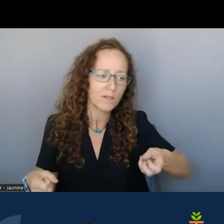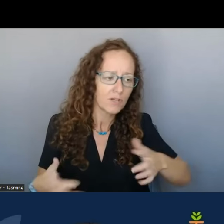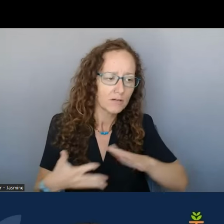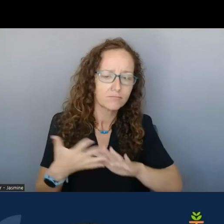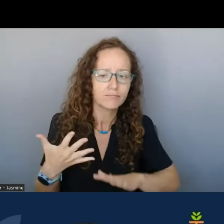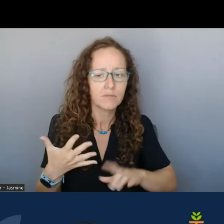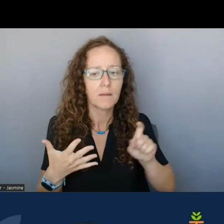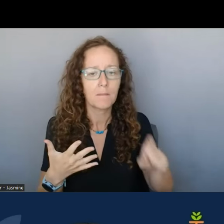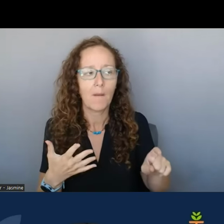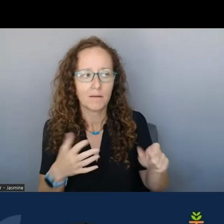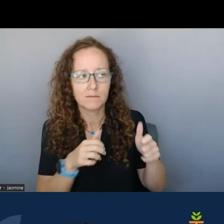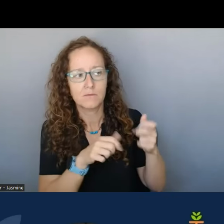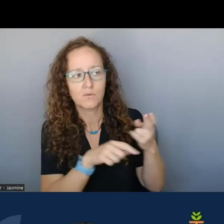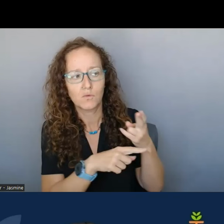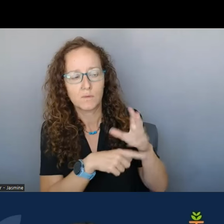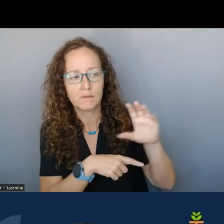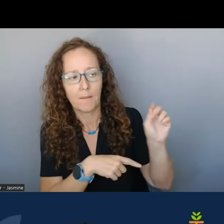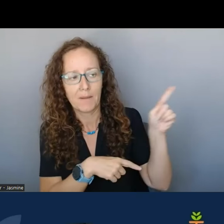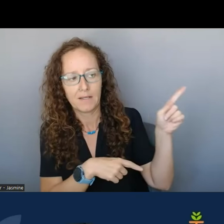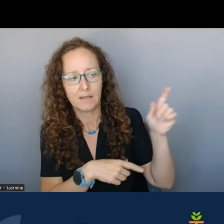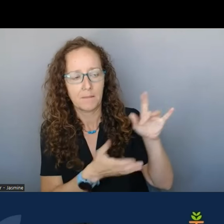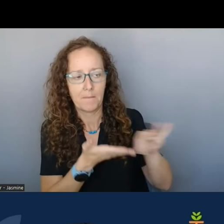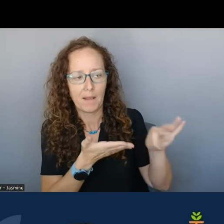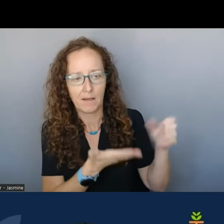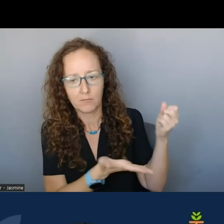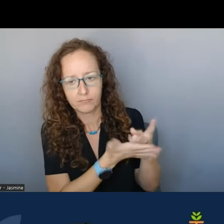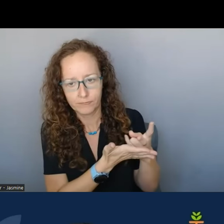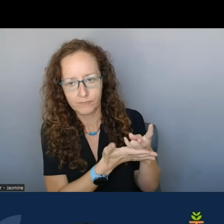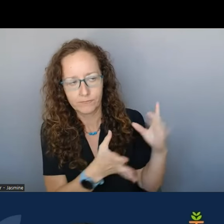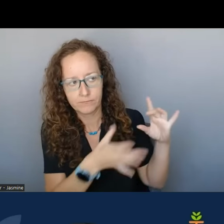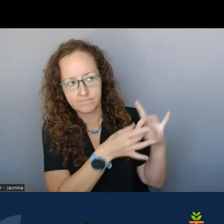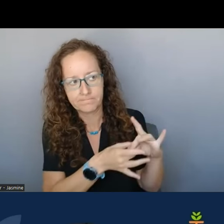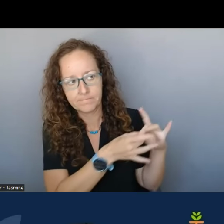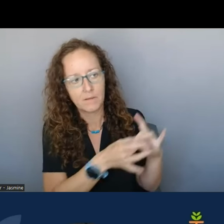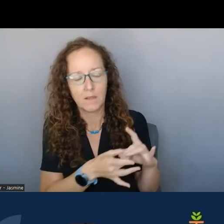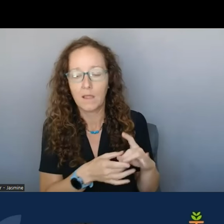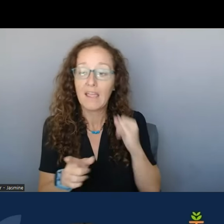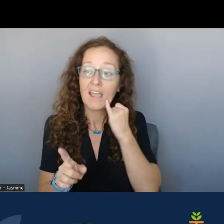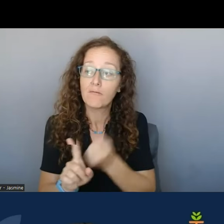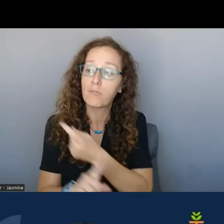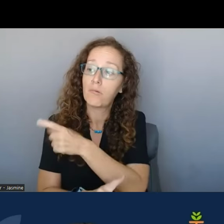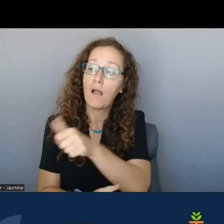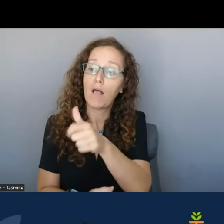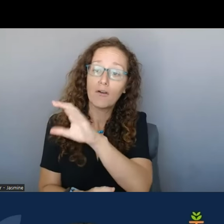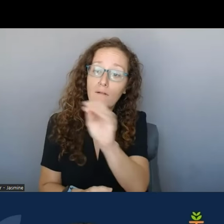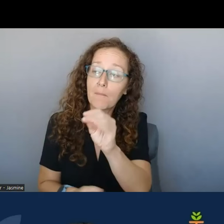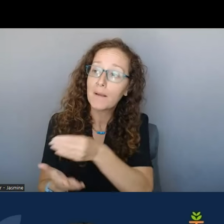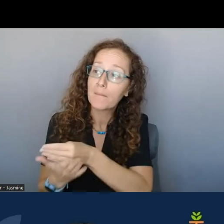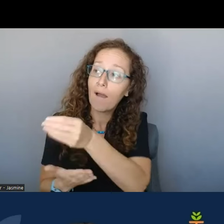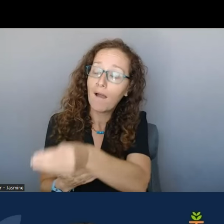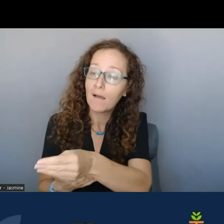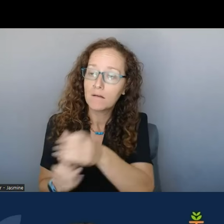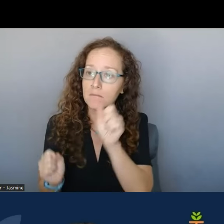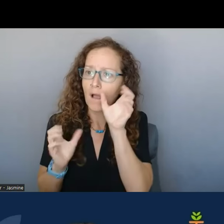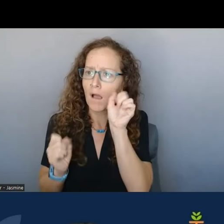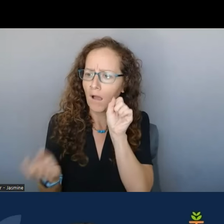because not everybody participates in Medicare, and you don't want any Surprise charges because you didn't